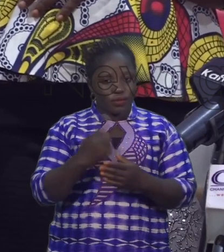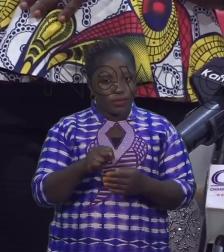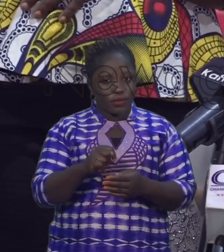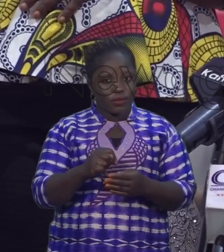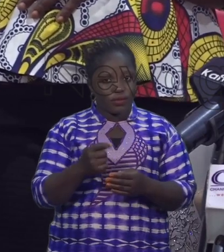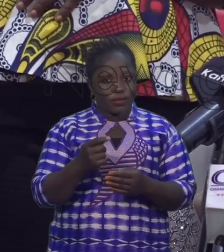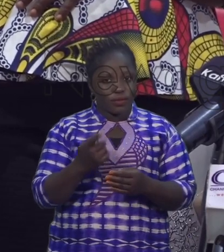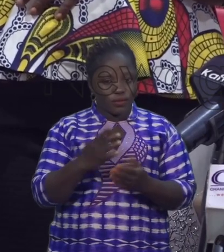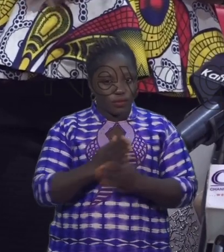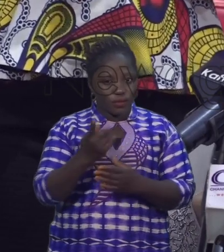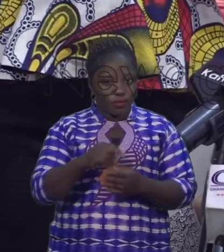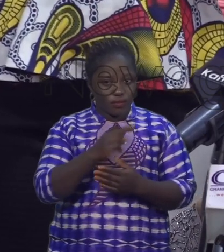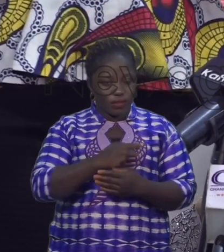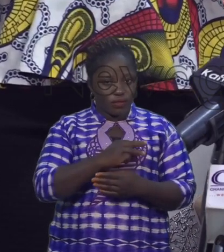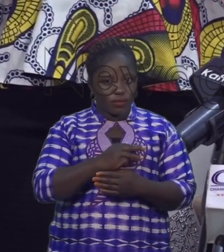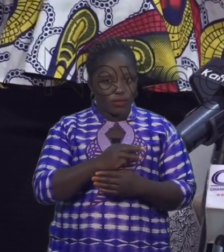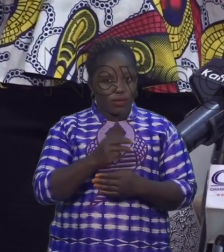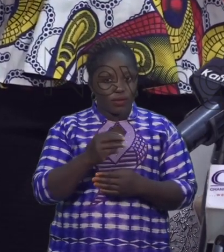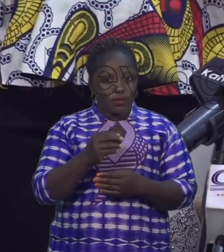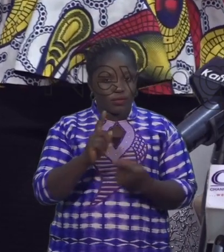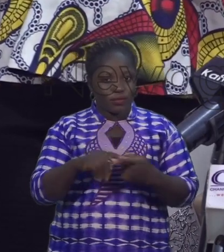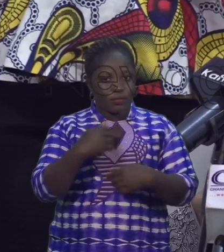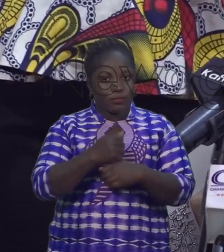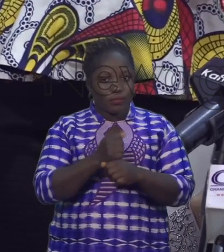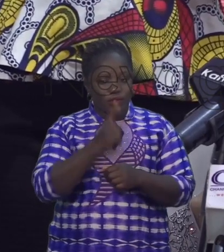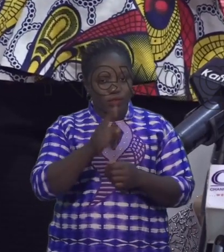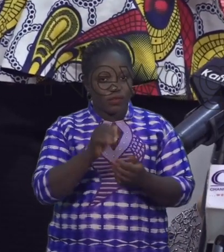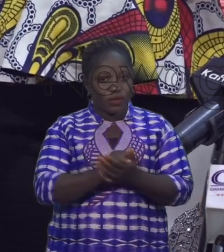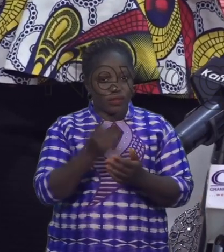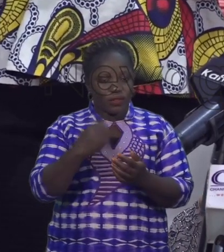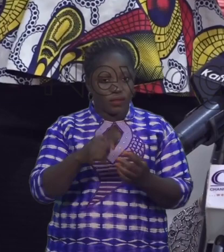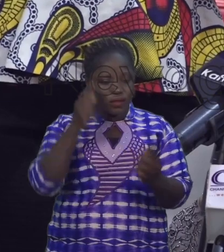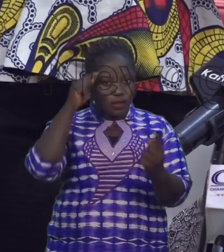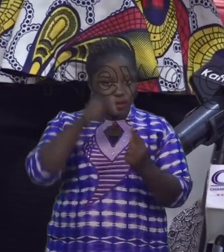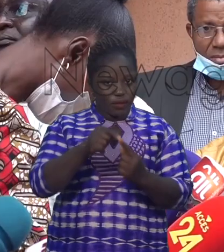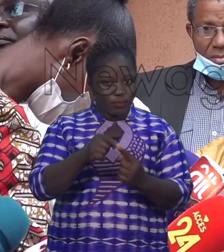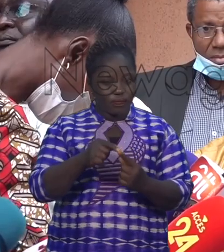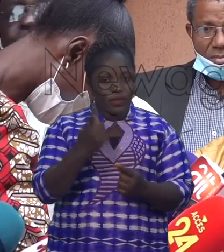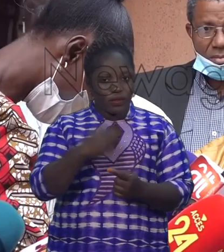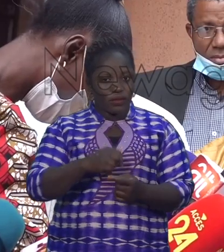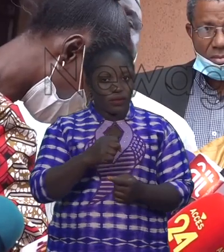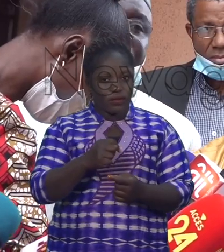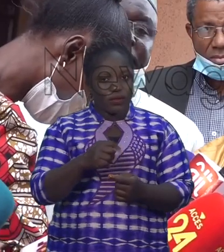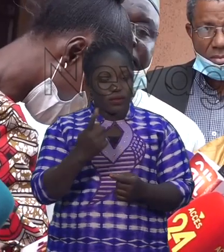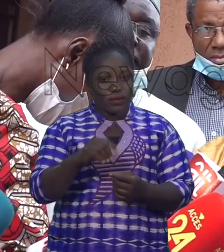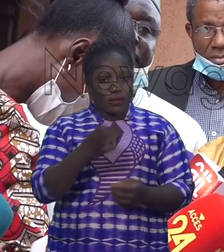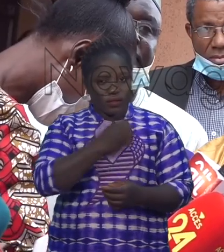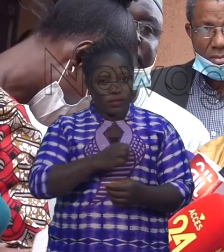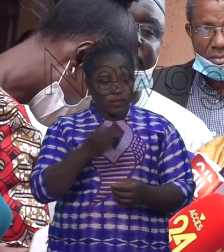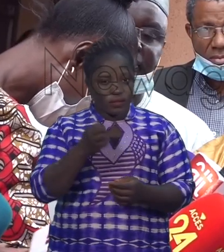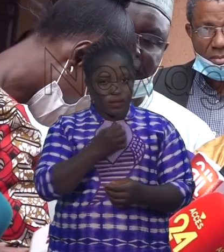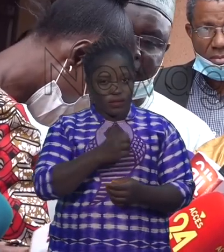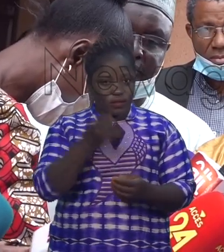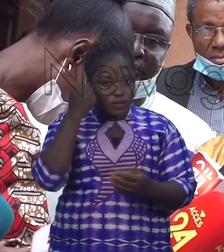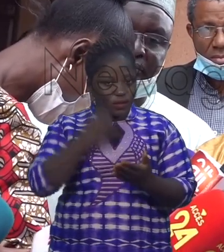the stages of growth to fulfilling its mandate. Speaking to journalists, the